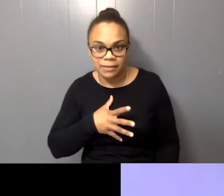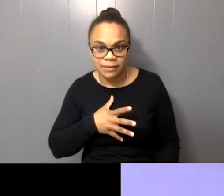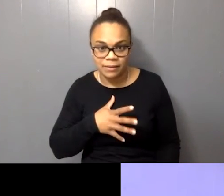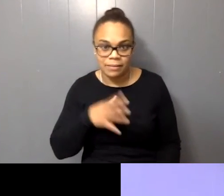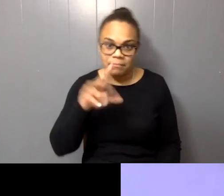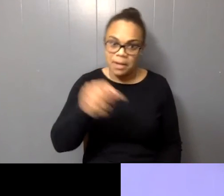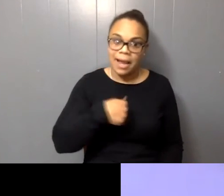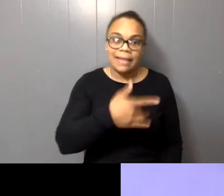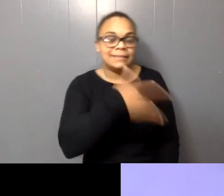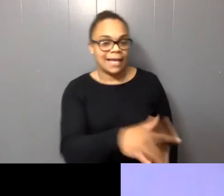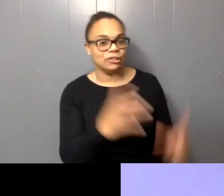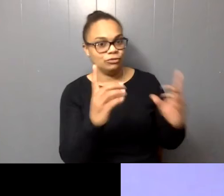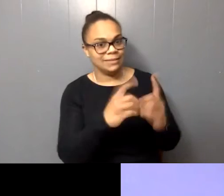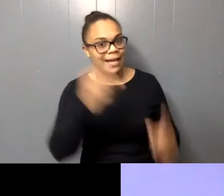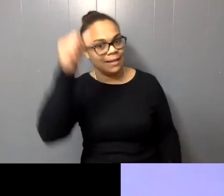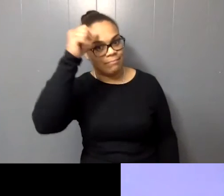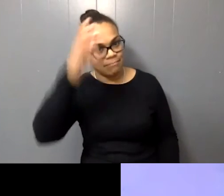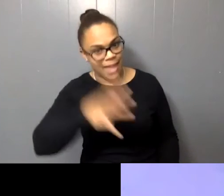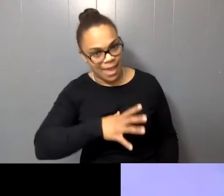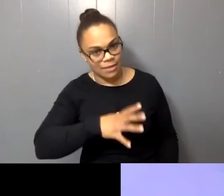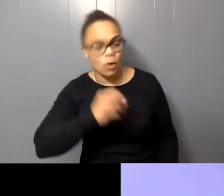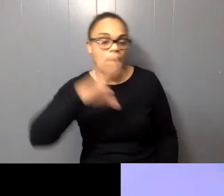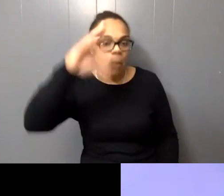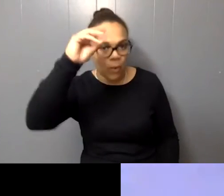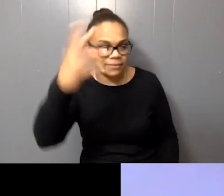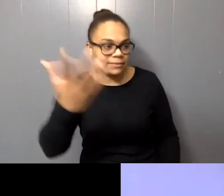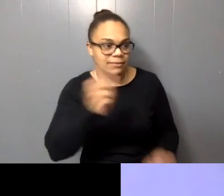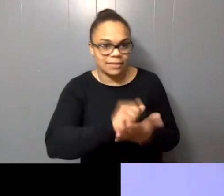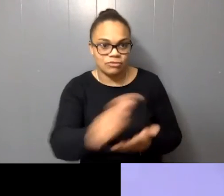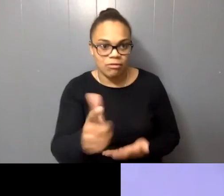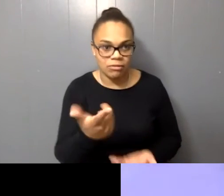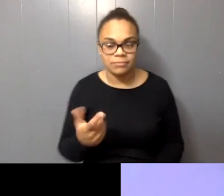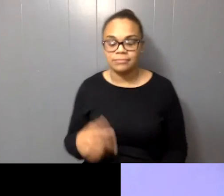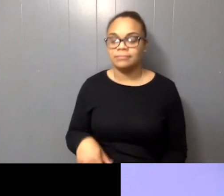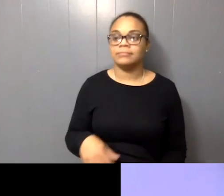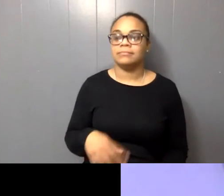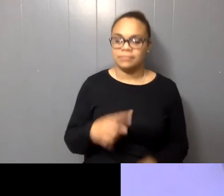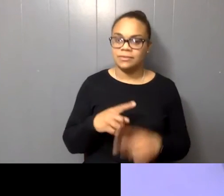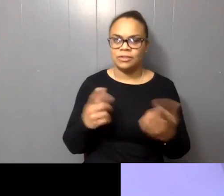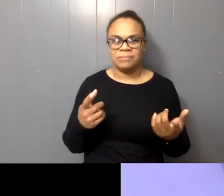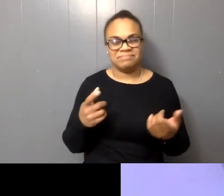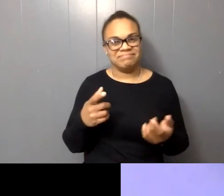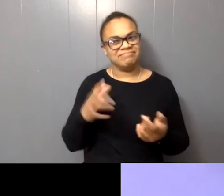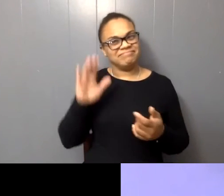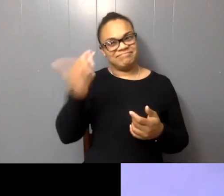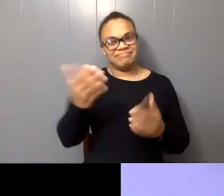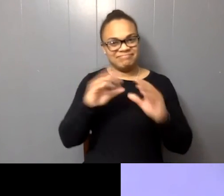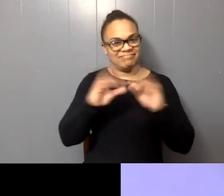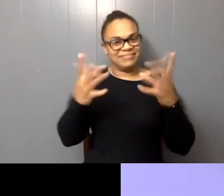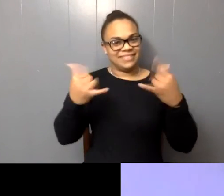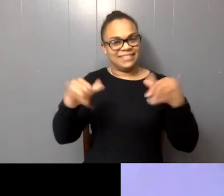date men. That's like, or boys, like, that's it. So it's like also a lot of stereotypes and things that we need to combat within the